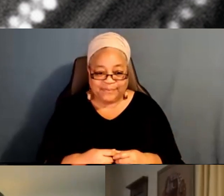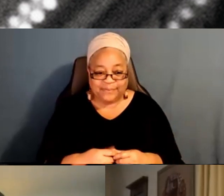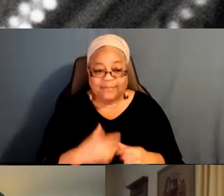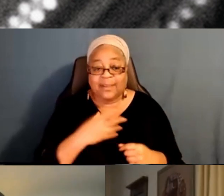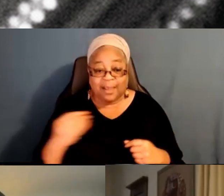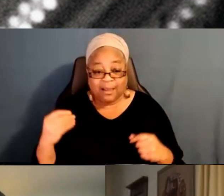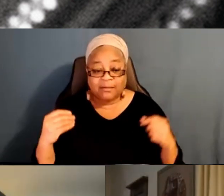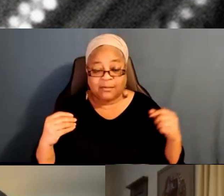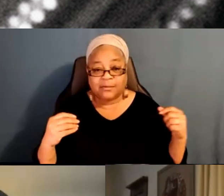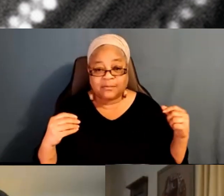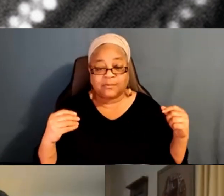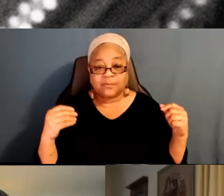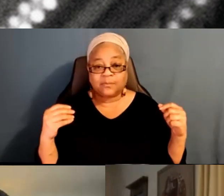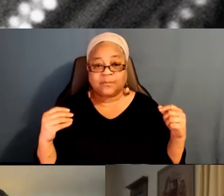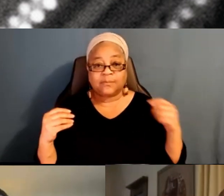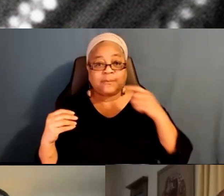I